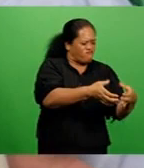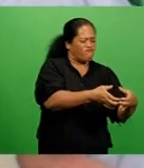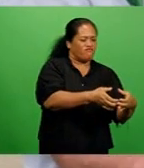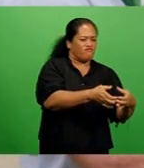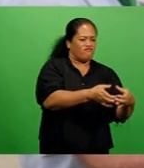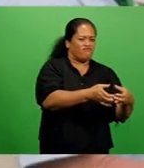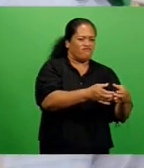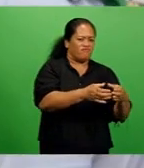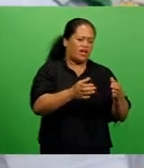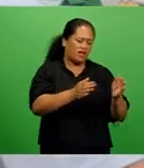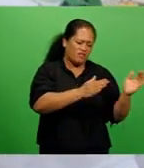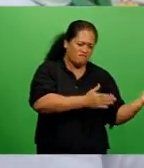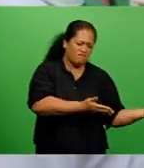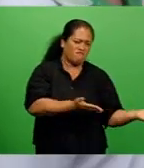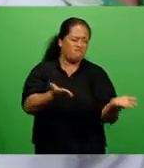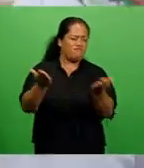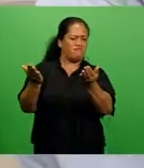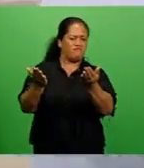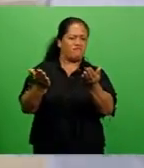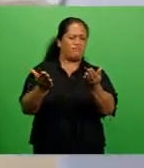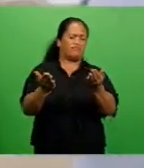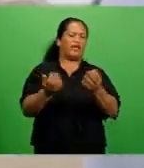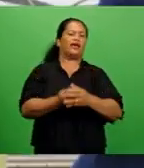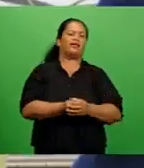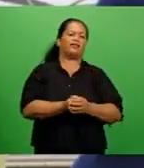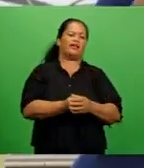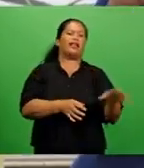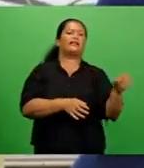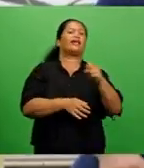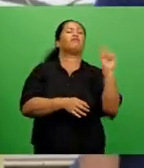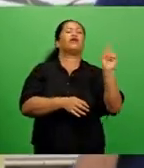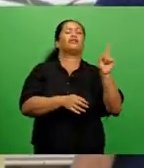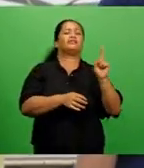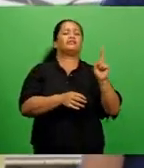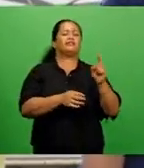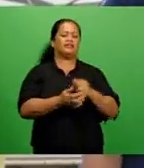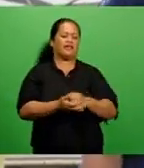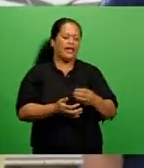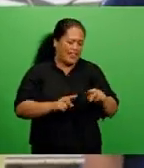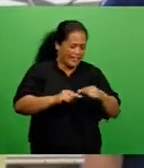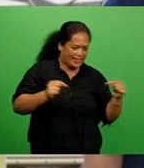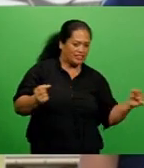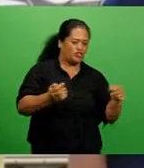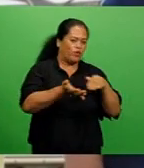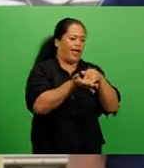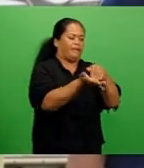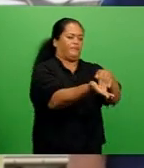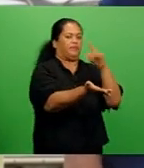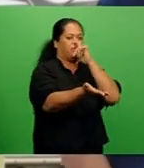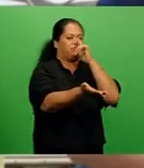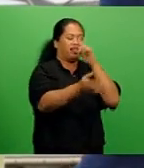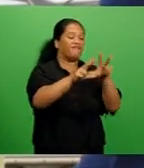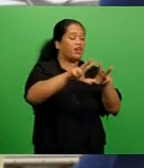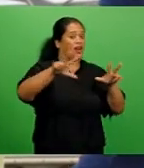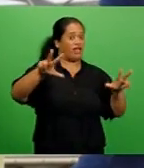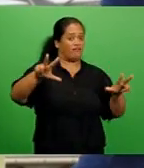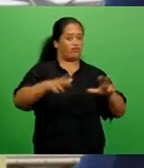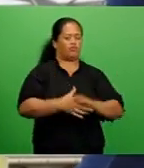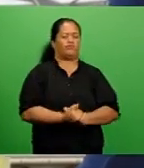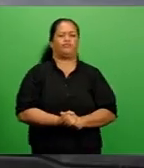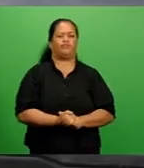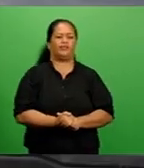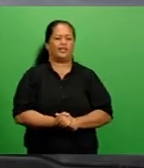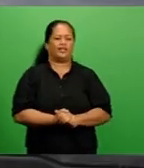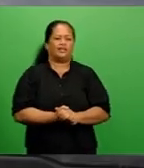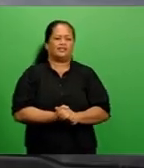aid, and they're installing desalination units where they can. Sea Mercy is also working closely with tour group Draw